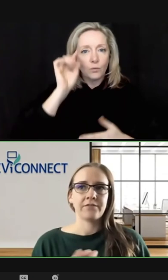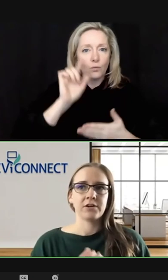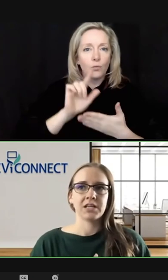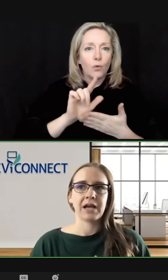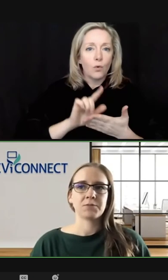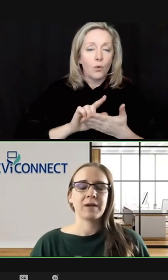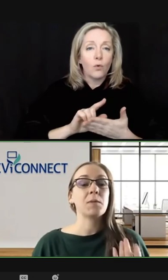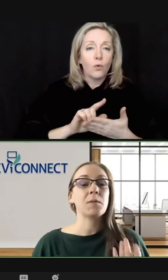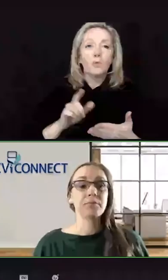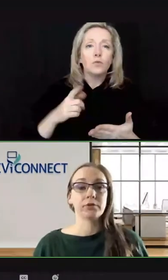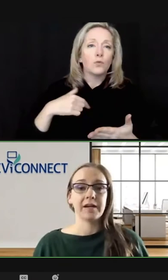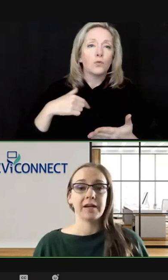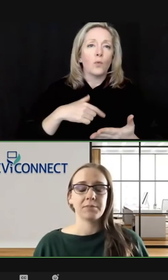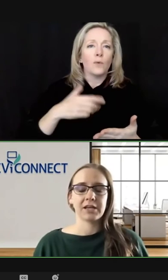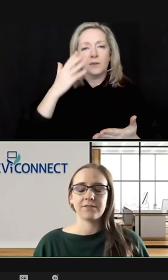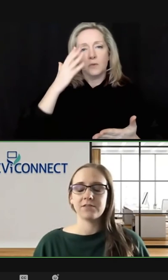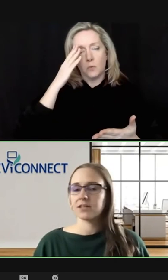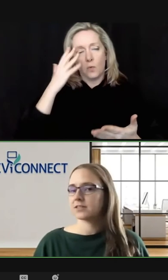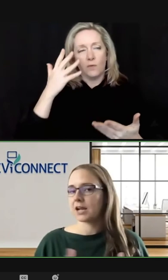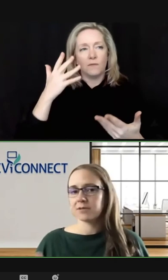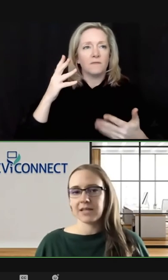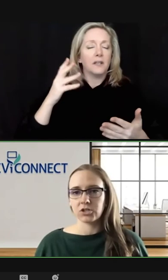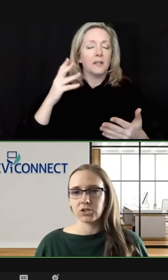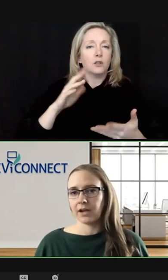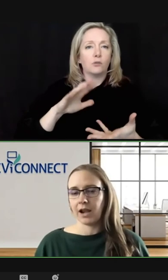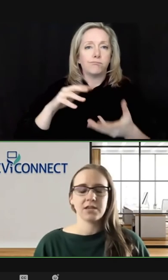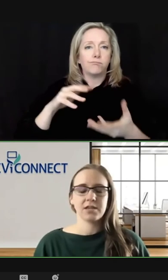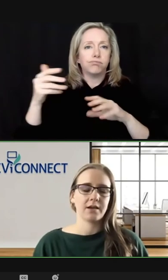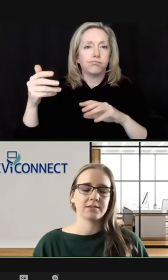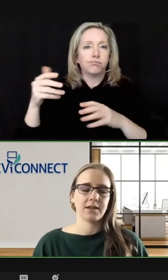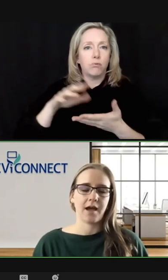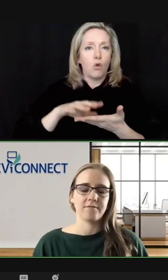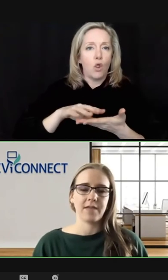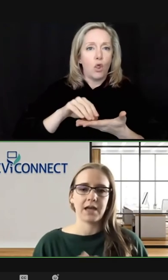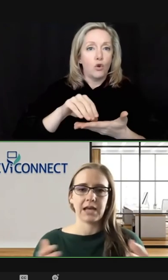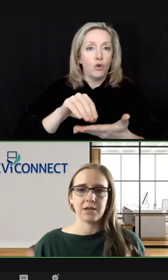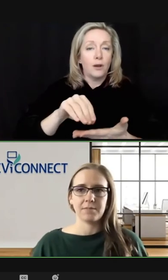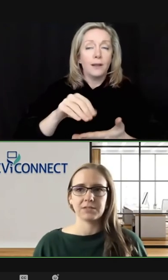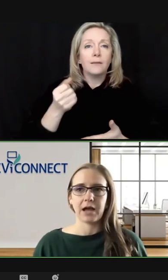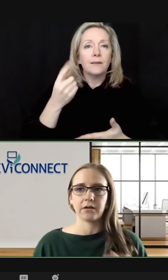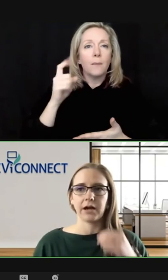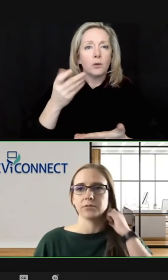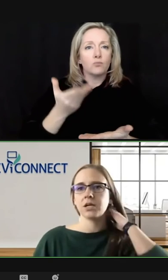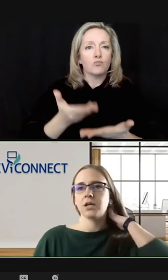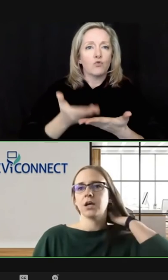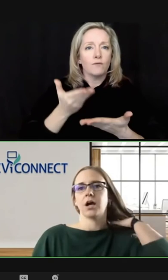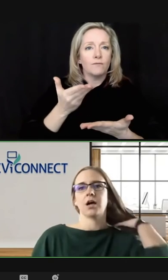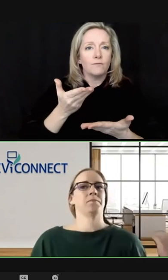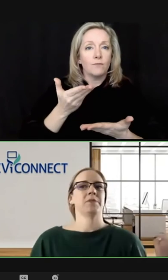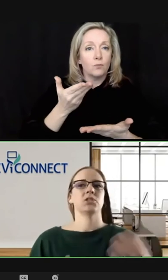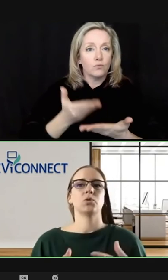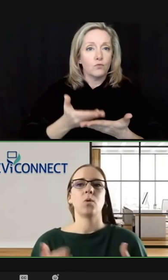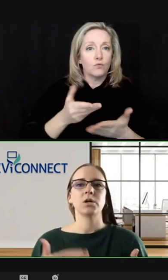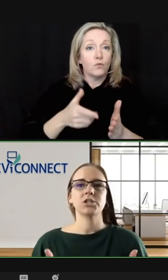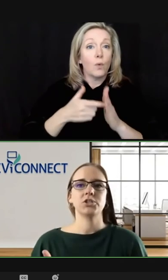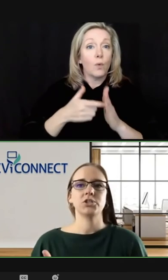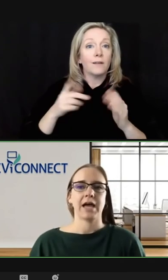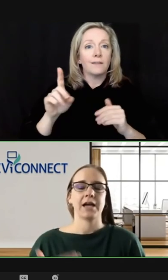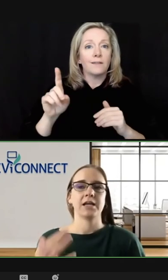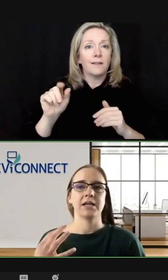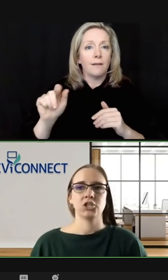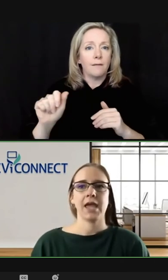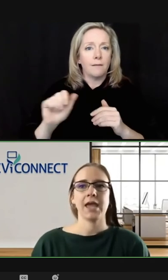there's that adverse impact, but how do we prove it? Because everything's got to be data driven. Everything has to have that database background. So in